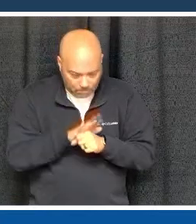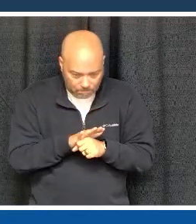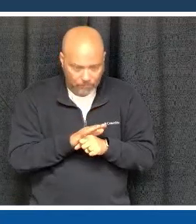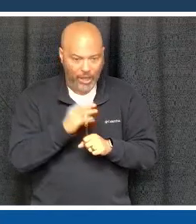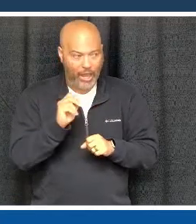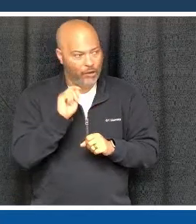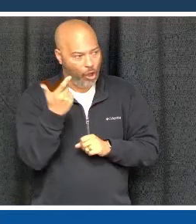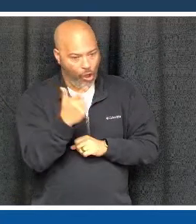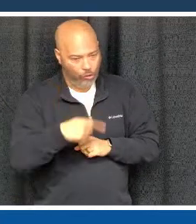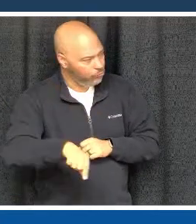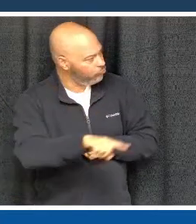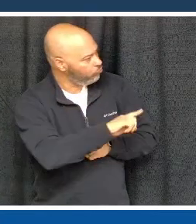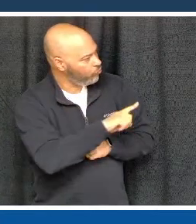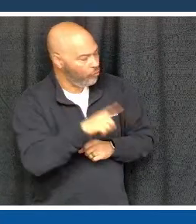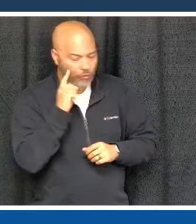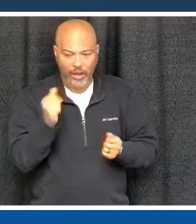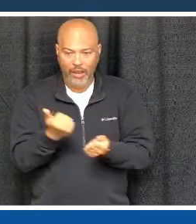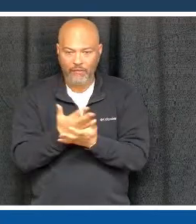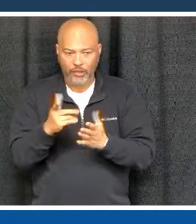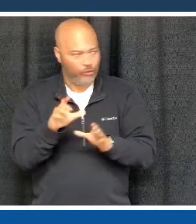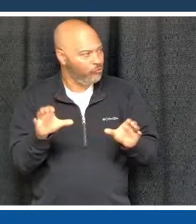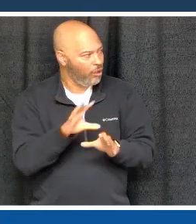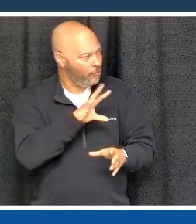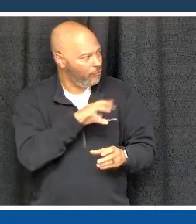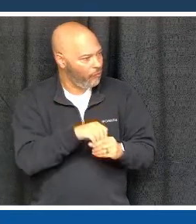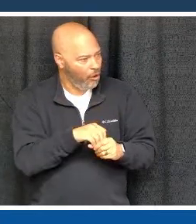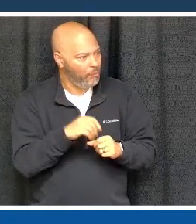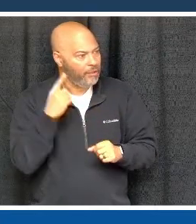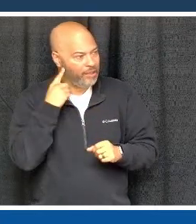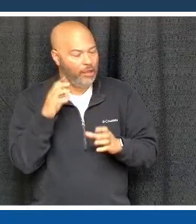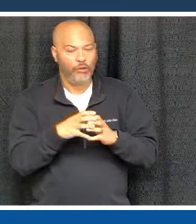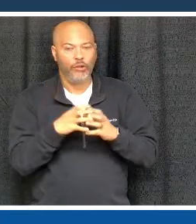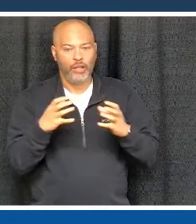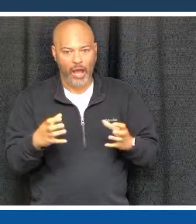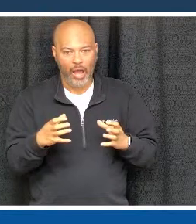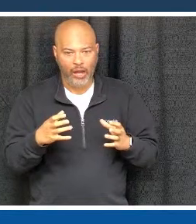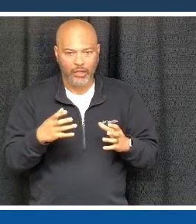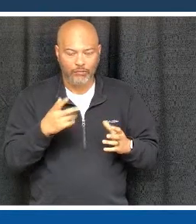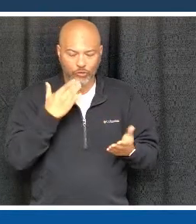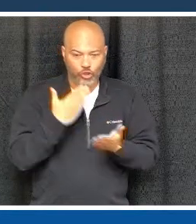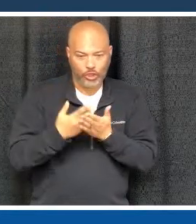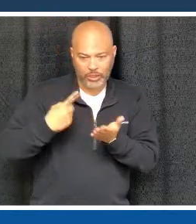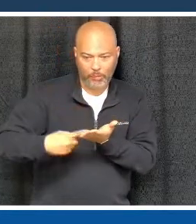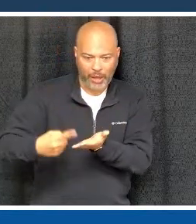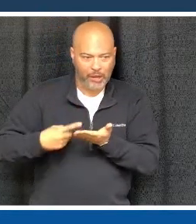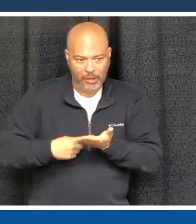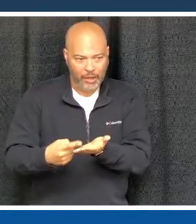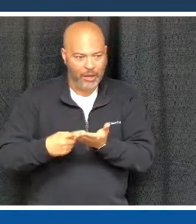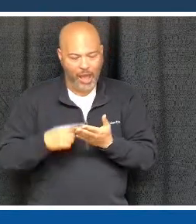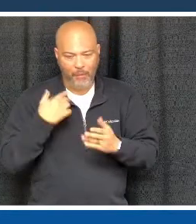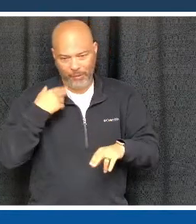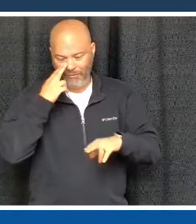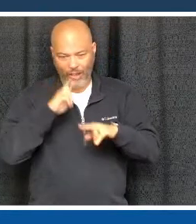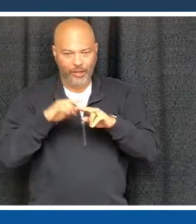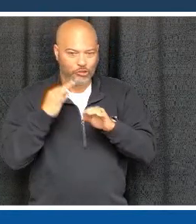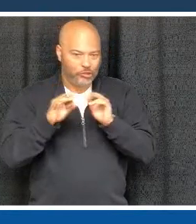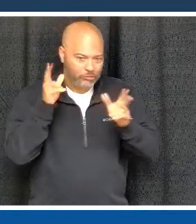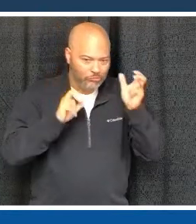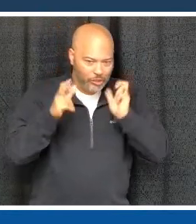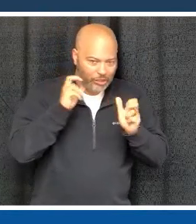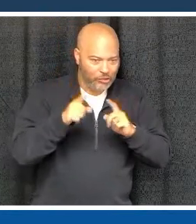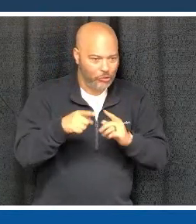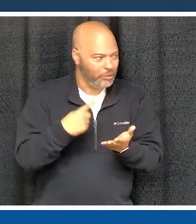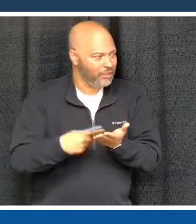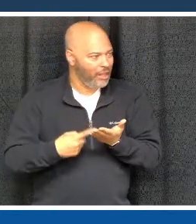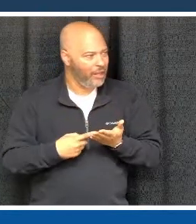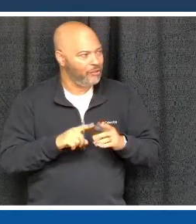to all the members for everything that you put into it. And it sounds like there was a lot of great debates. It might have been just fun to come and listen to you all discuss